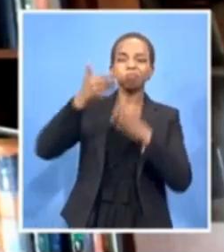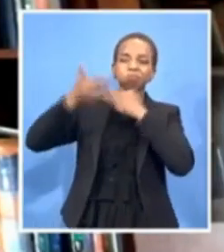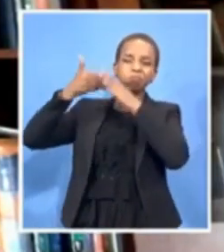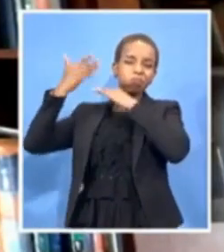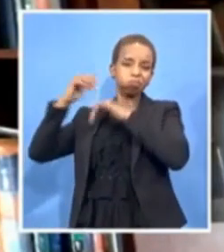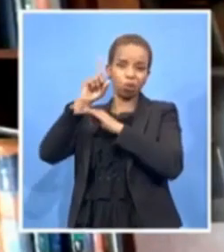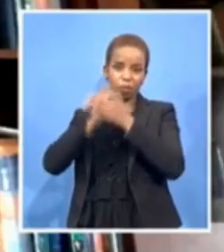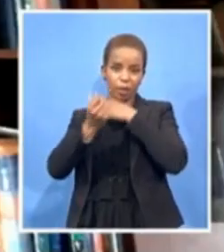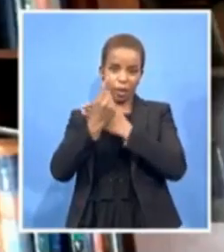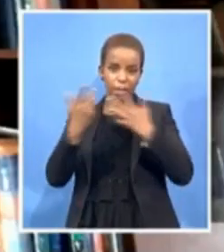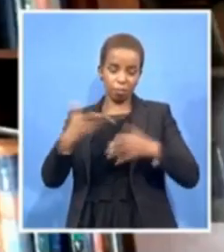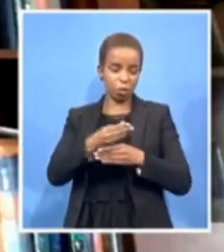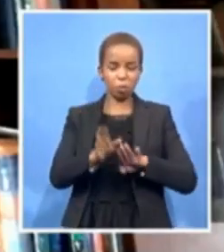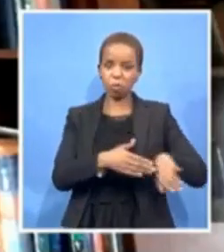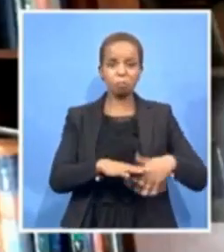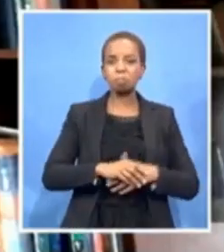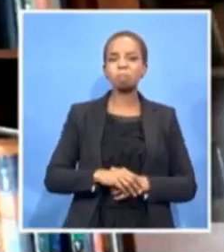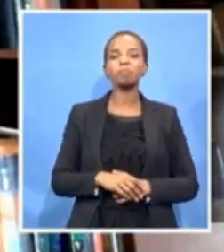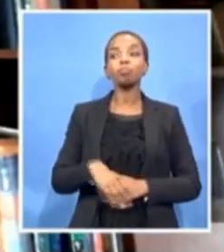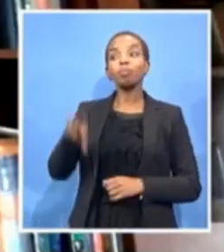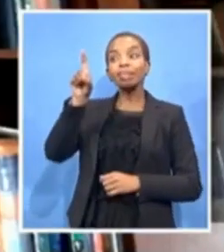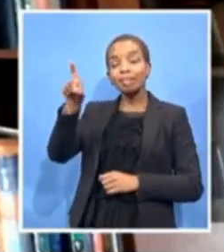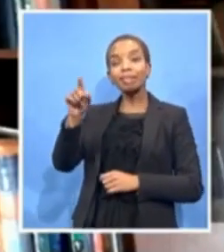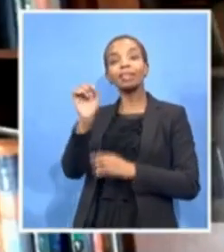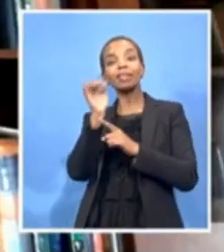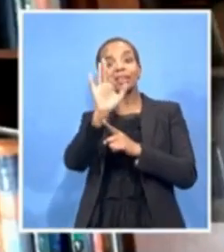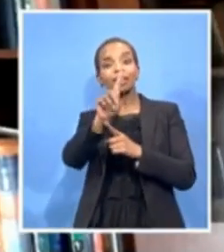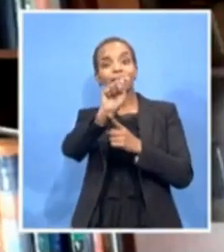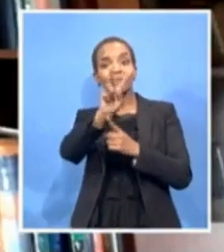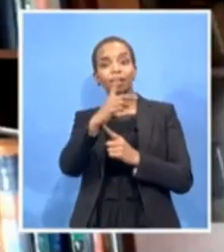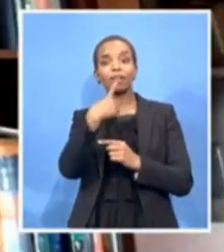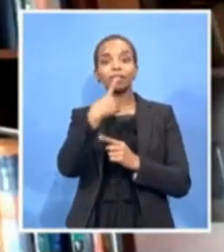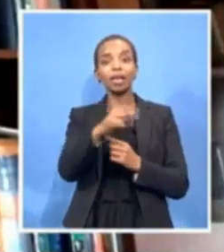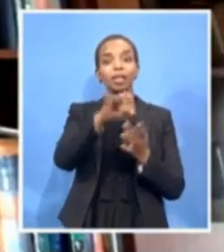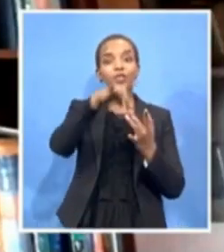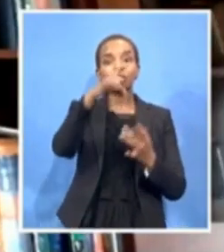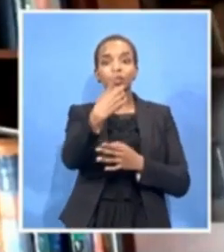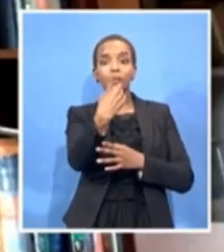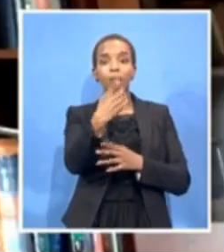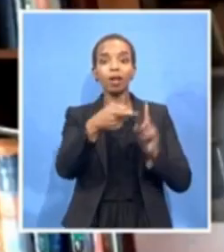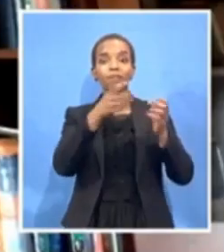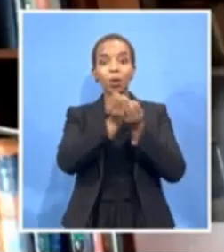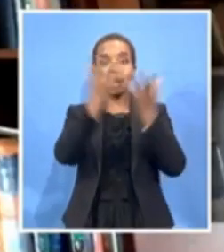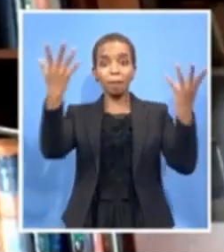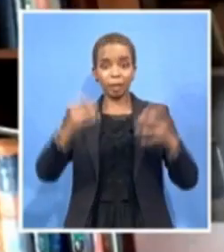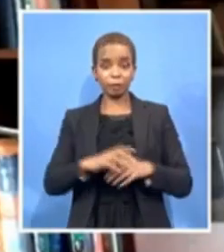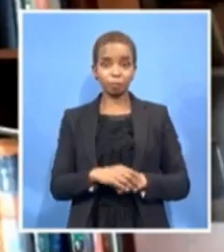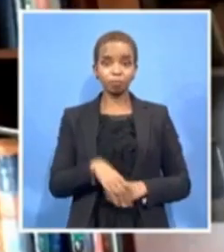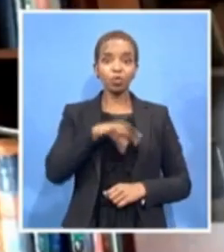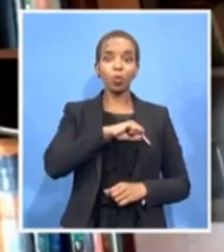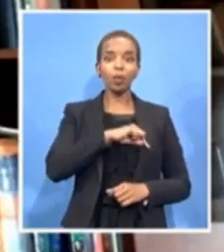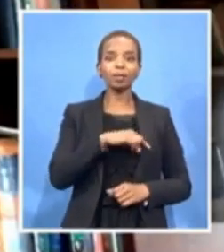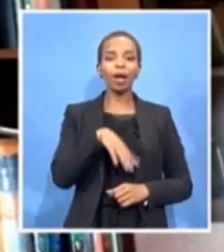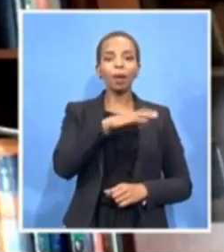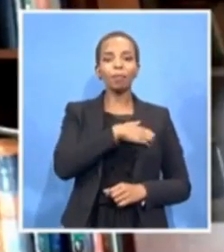because it captures a conversation with the current president of South Africa, Matemela Cyril